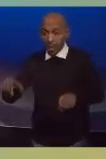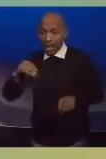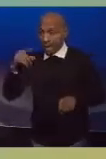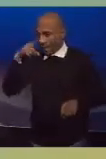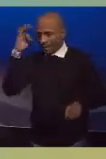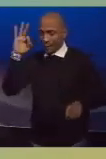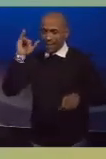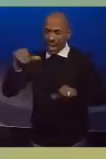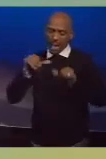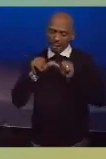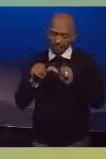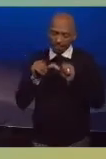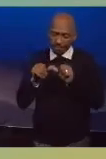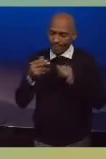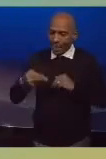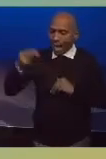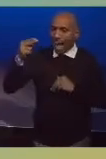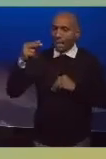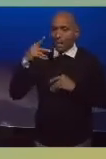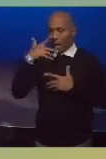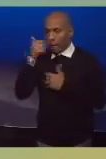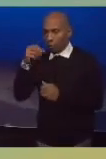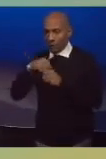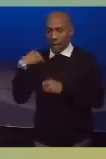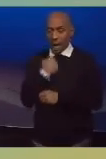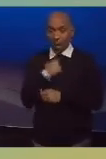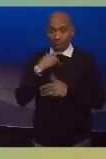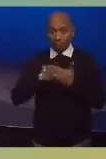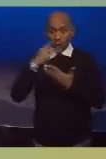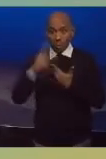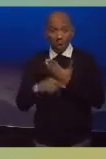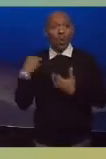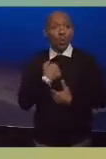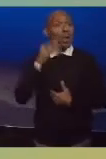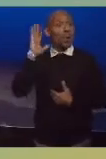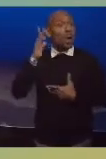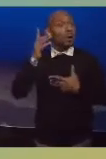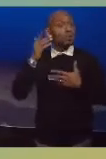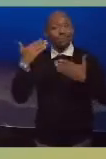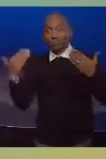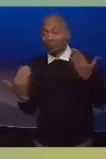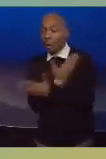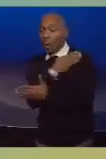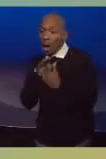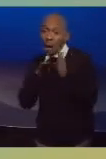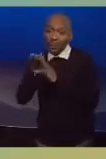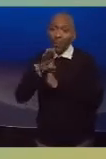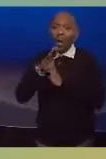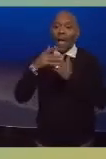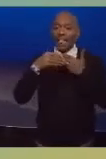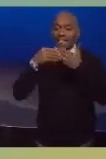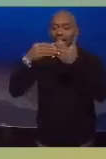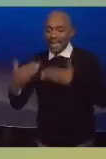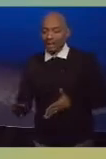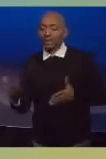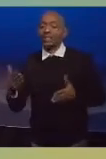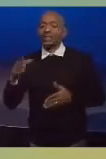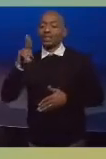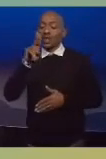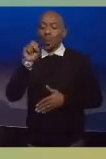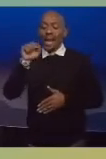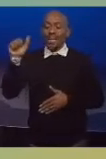of the consistently high interest in our programs, we will be launching a new and expanded Leaders USA program in the coming